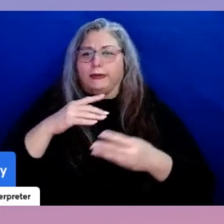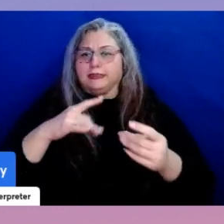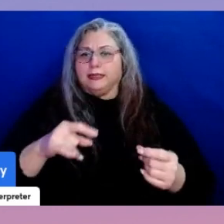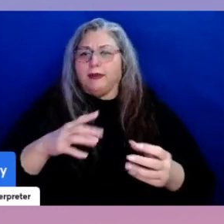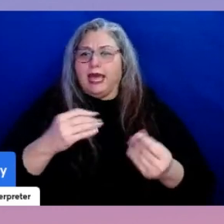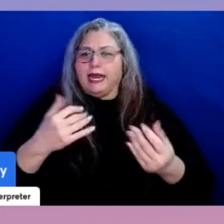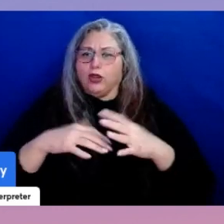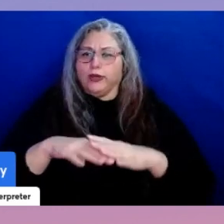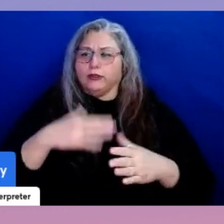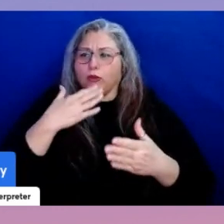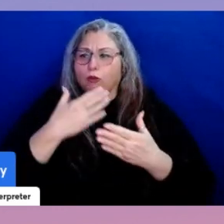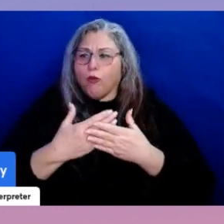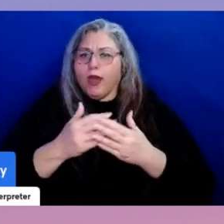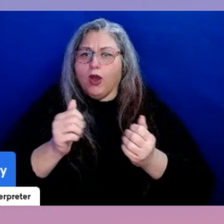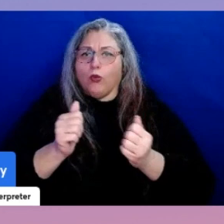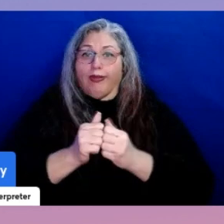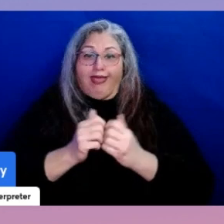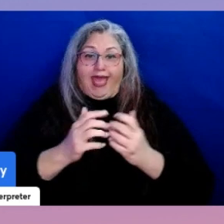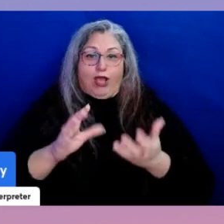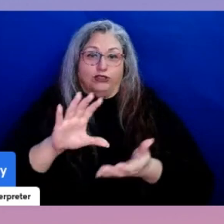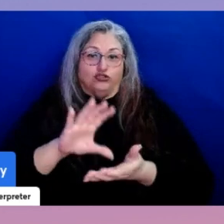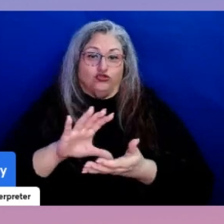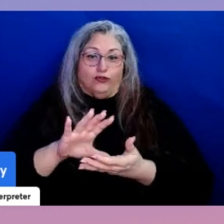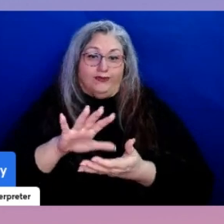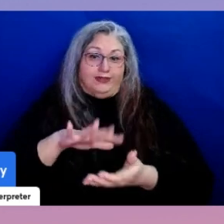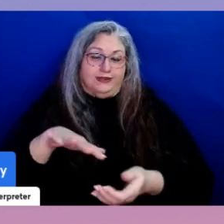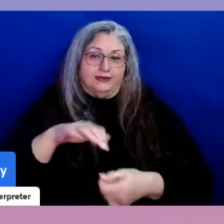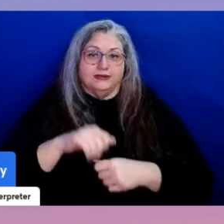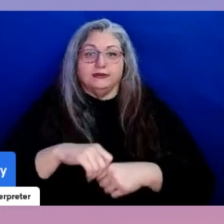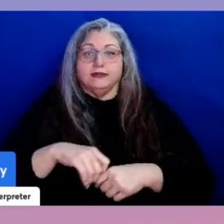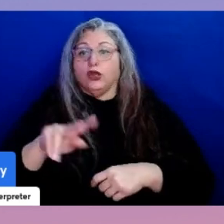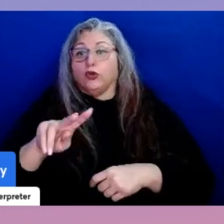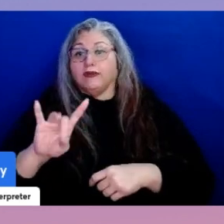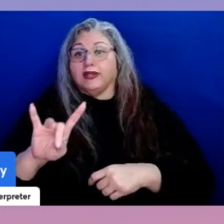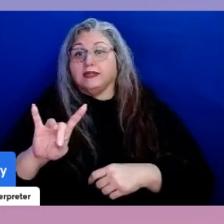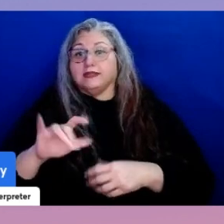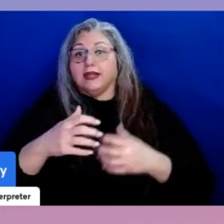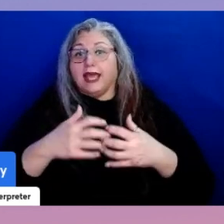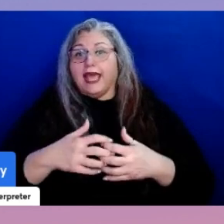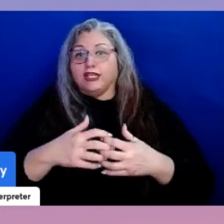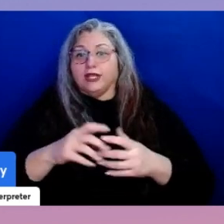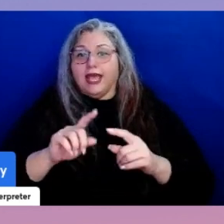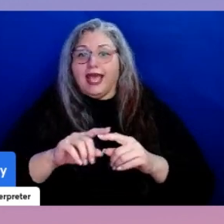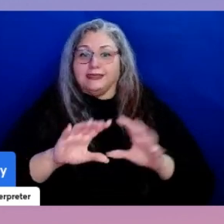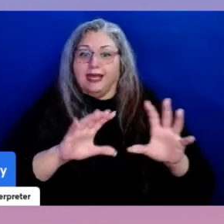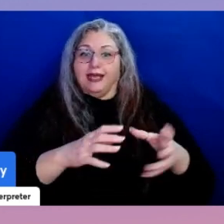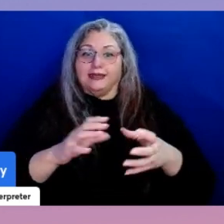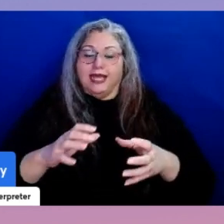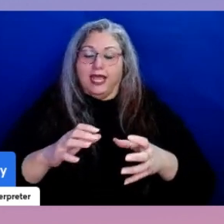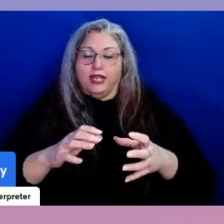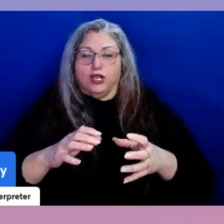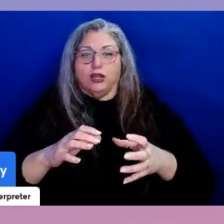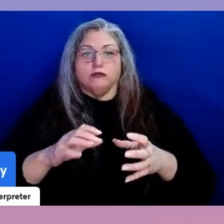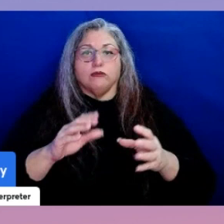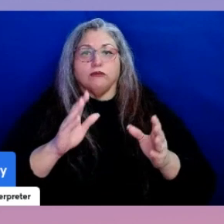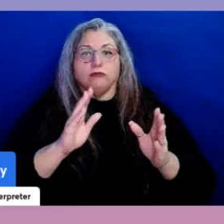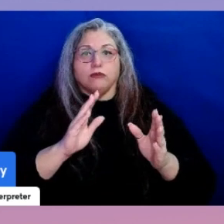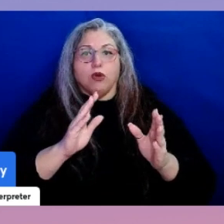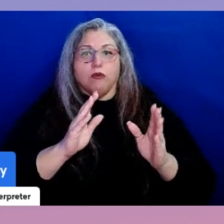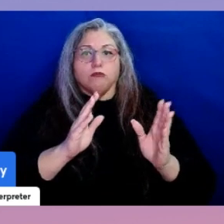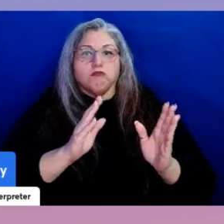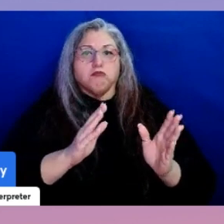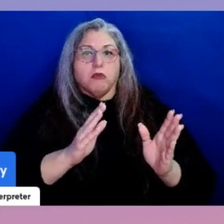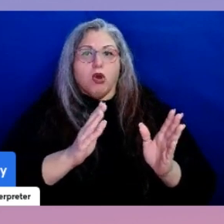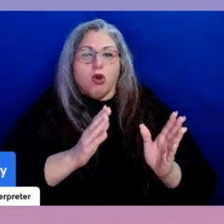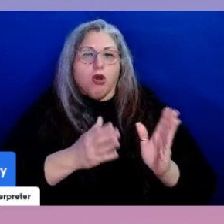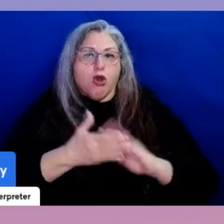serverless architecture. Kubernetes Engine, as a container orchestration platform, can deploy applications that utilize